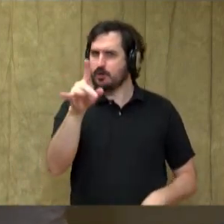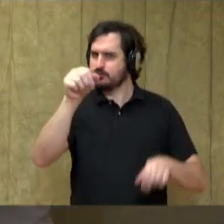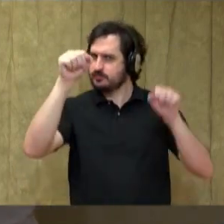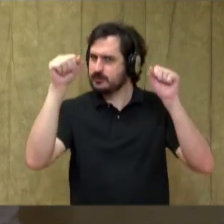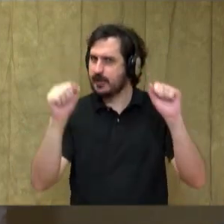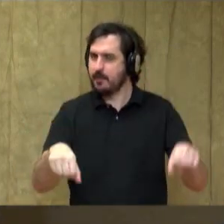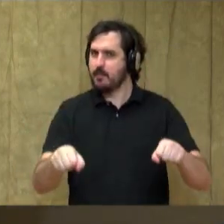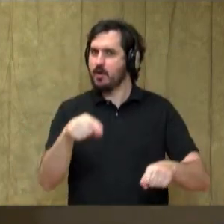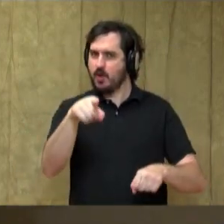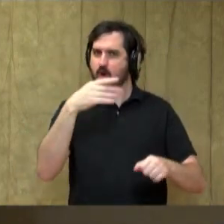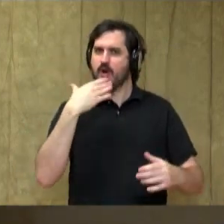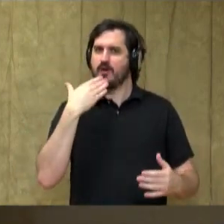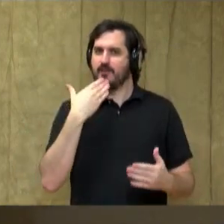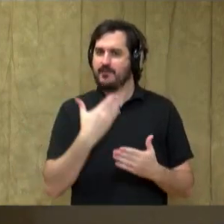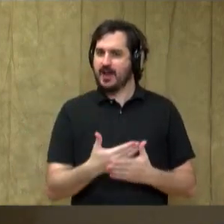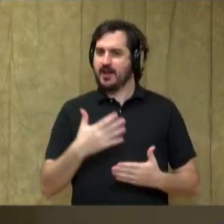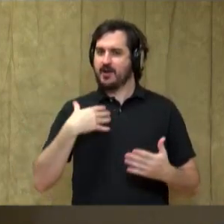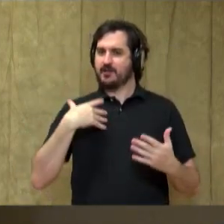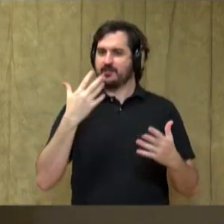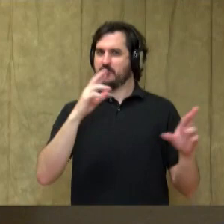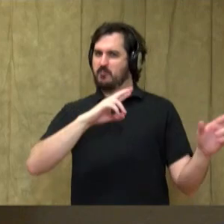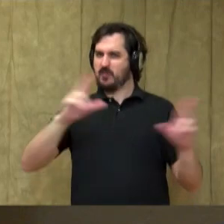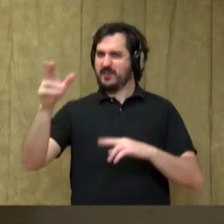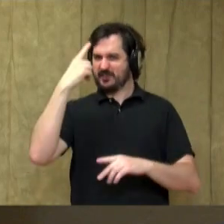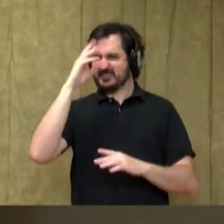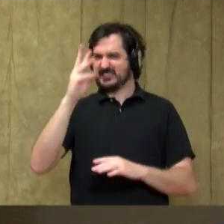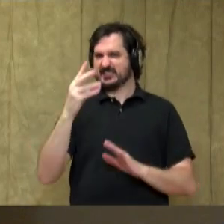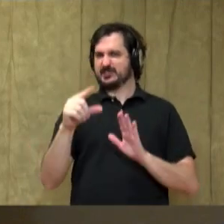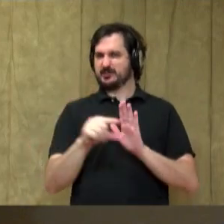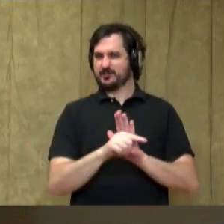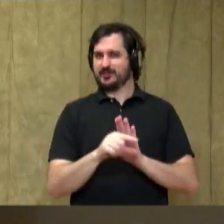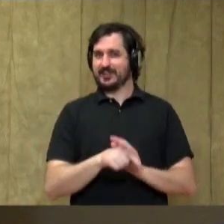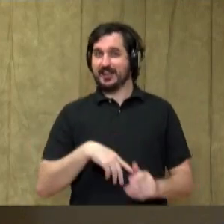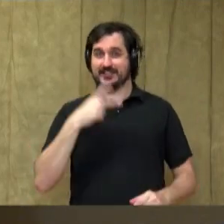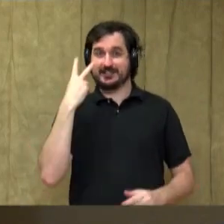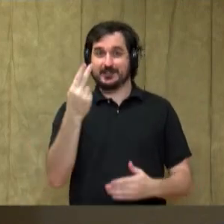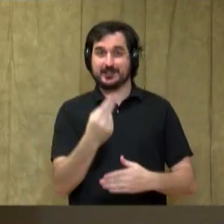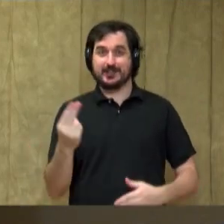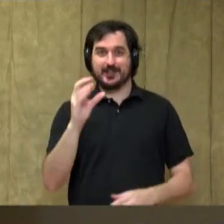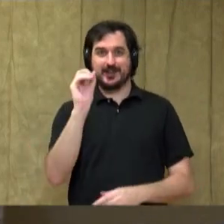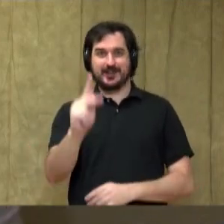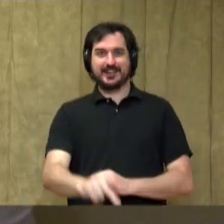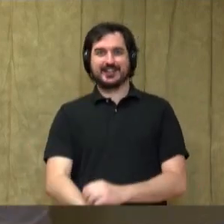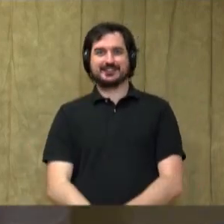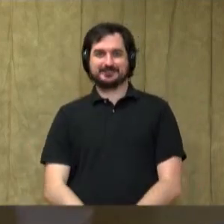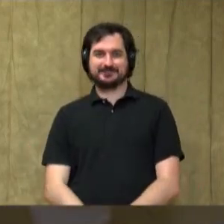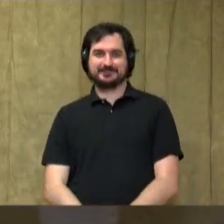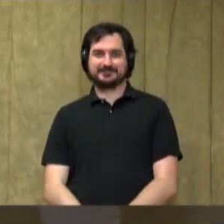capable, and you are really close to being prepared for 6th grade. I'll see y'all Thursday, okay?